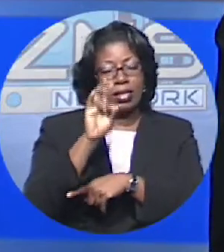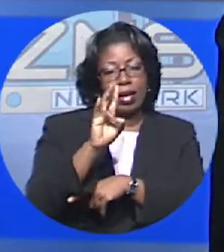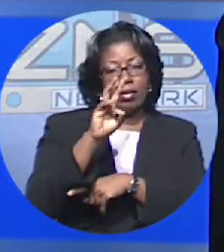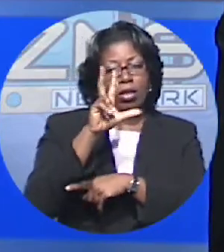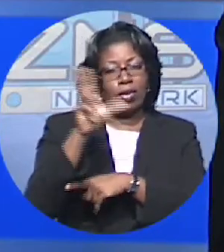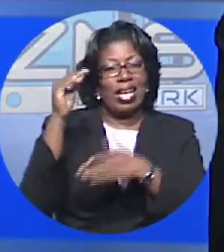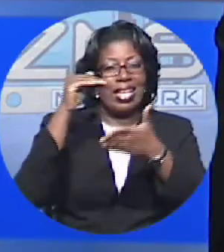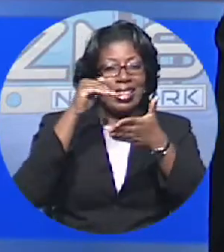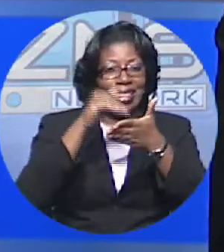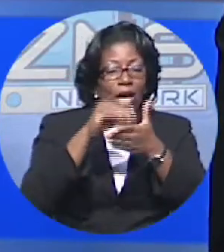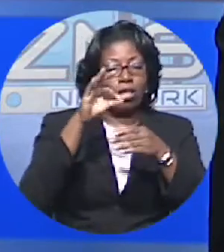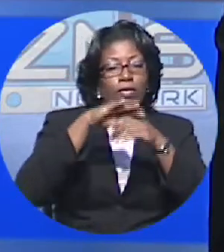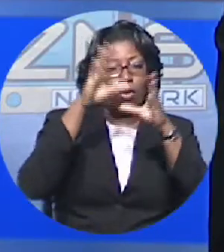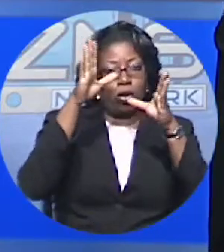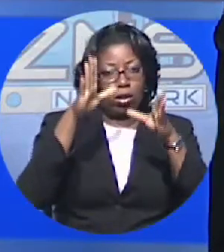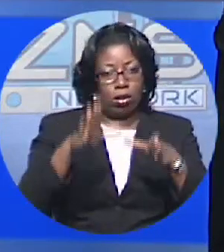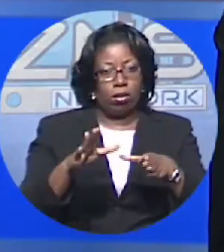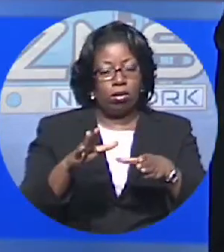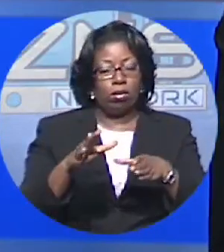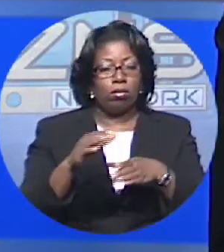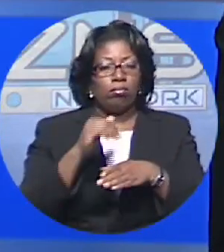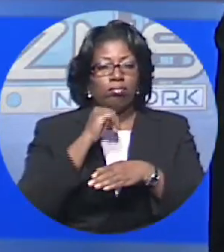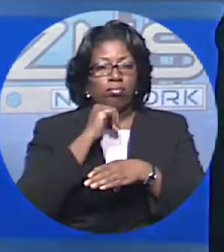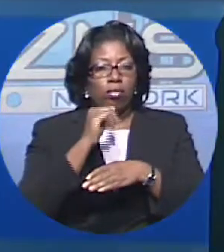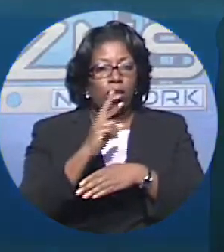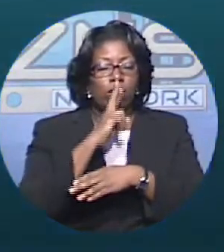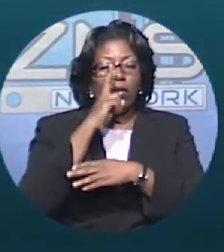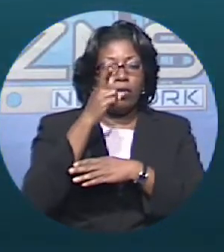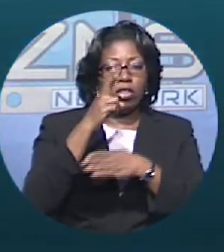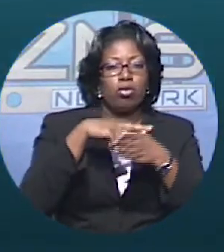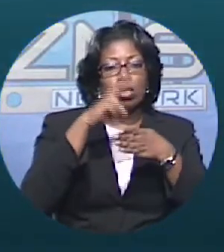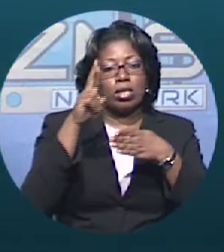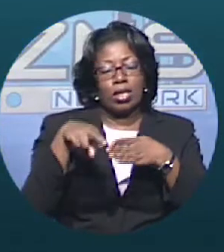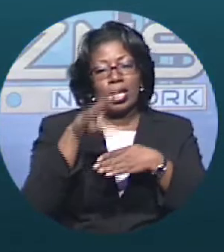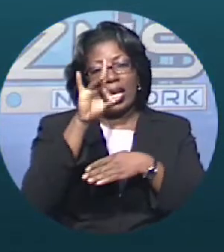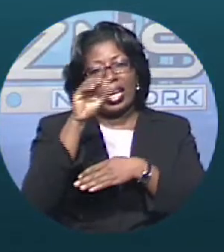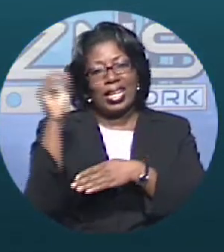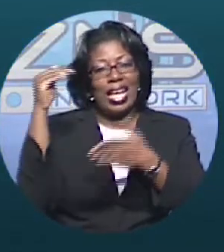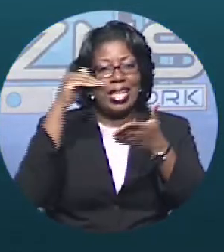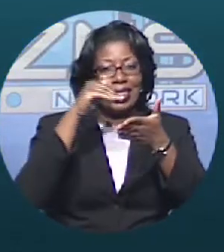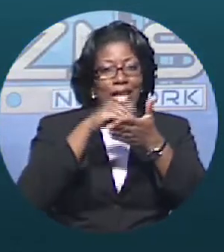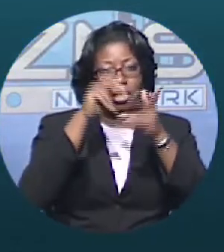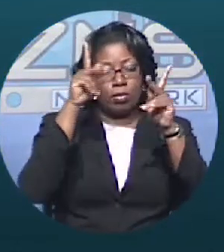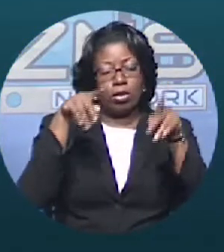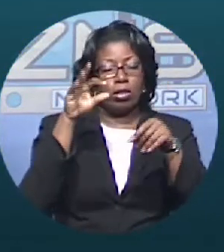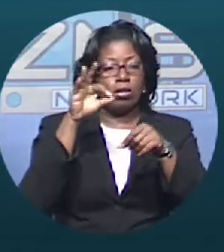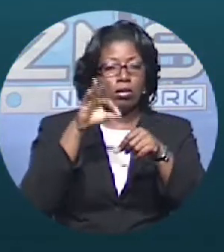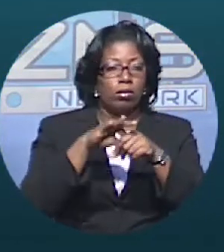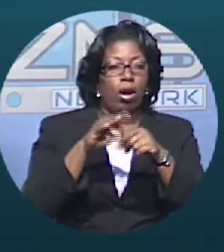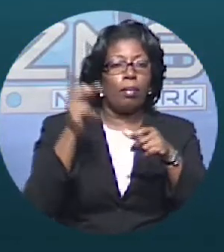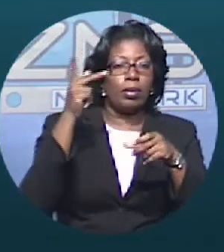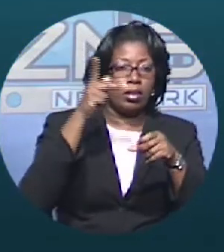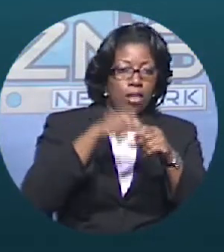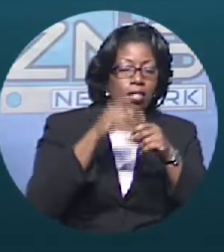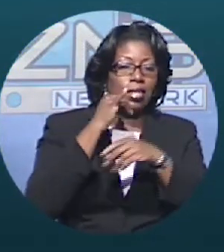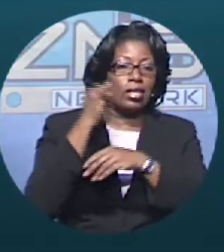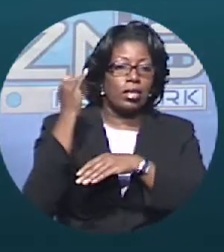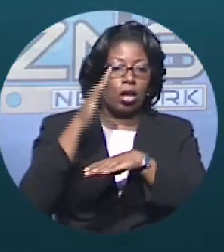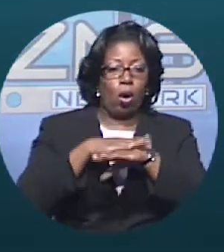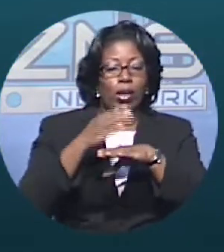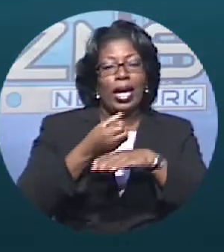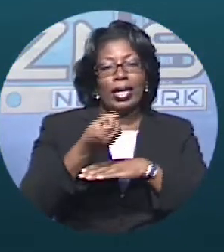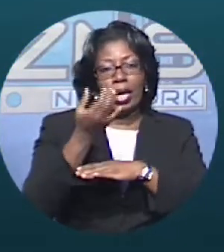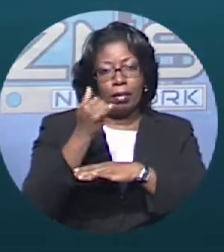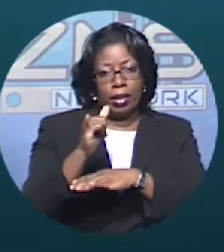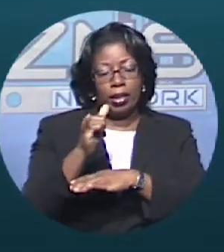registered voters, unofficial results show that just under 80,000 people participated in yesterday's referendum on gambling. That